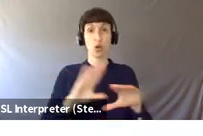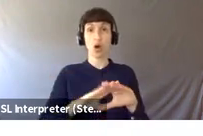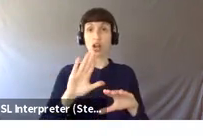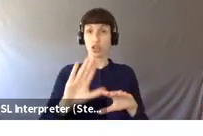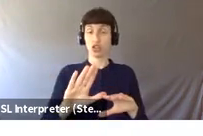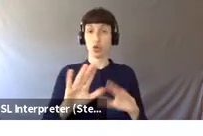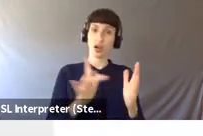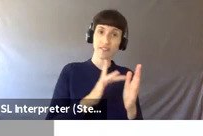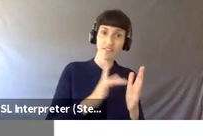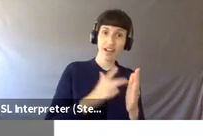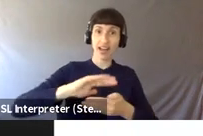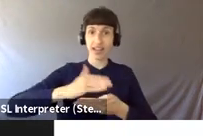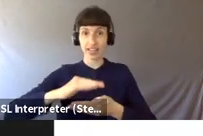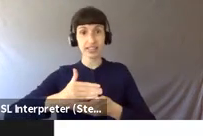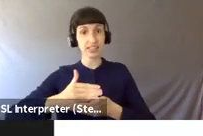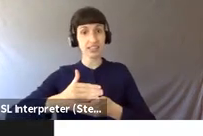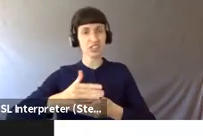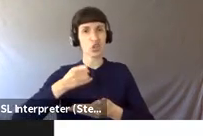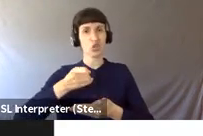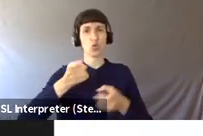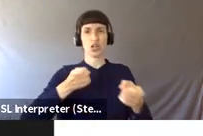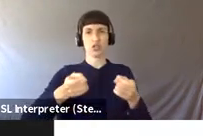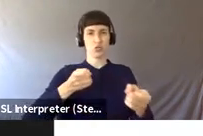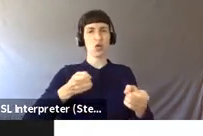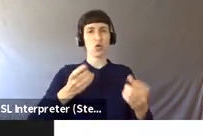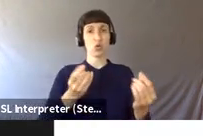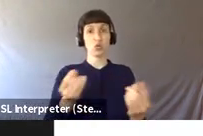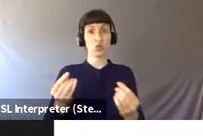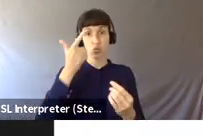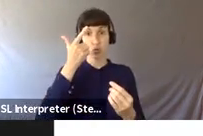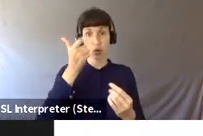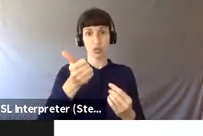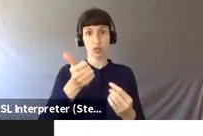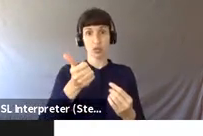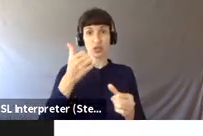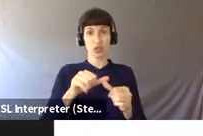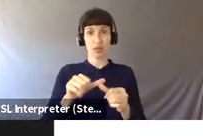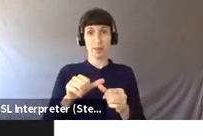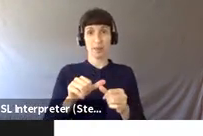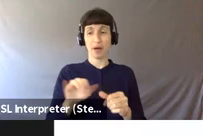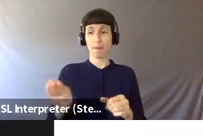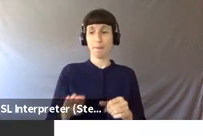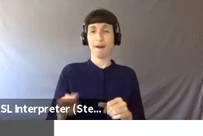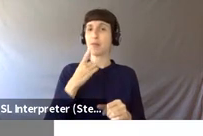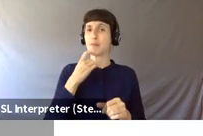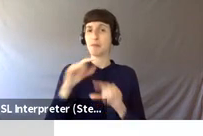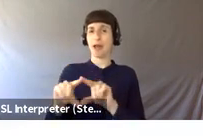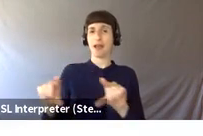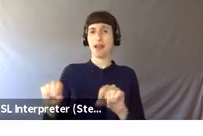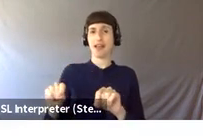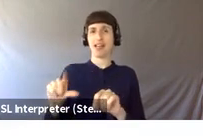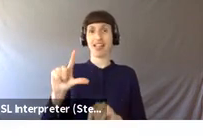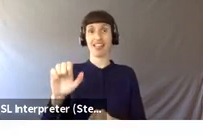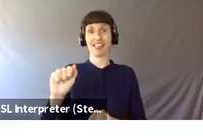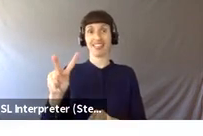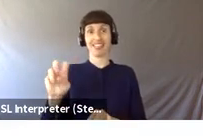you. Just a reminder, the leave button in the bottom corner means you're going to leave. Other than that, you get to control your Zoom window up